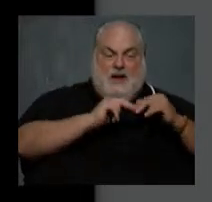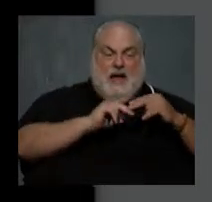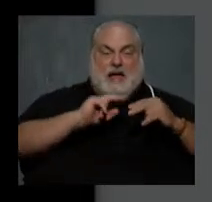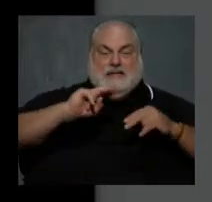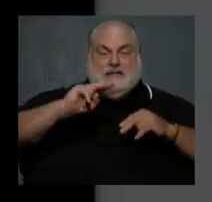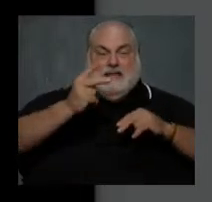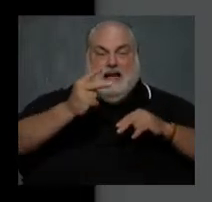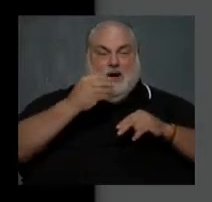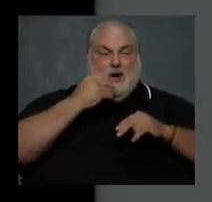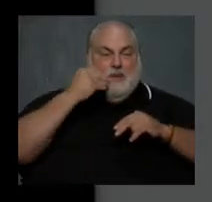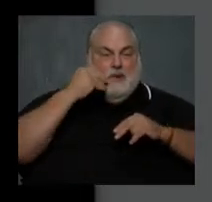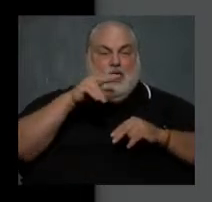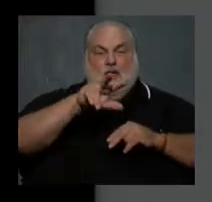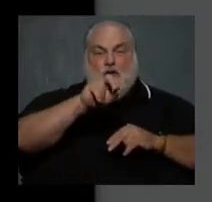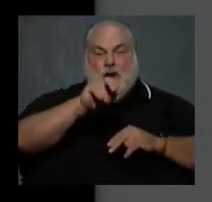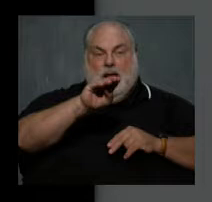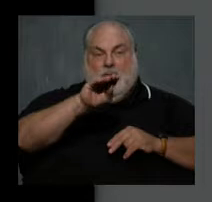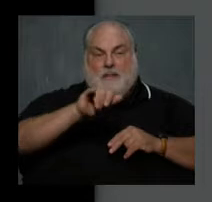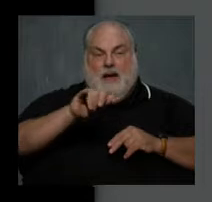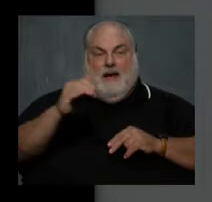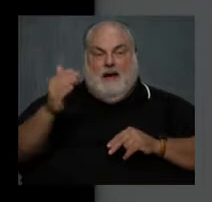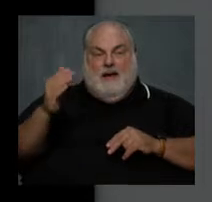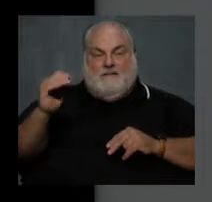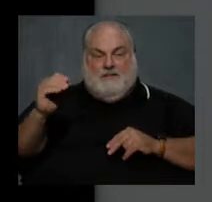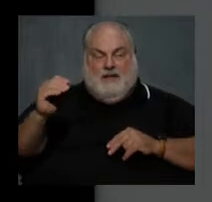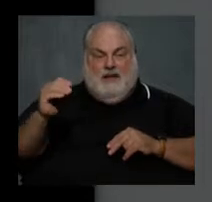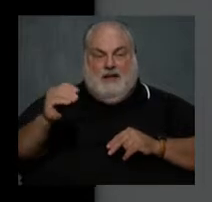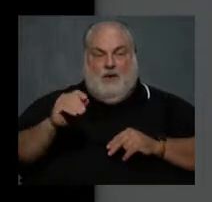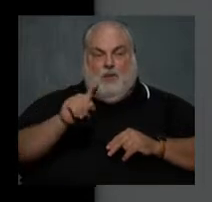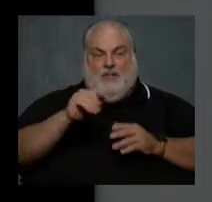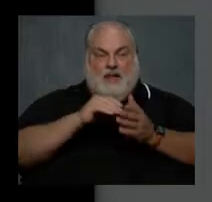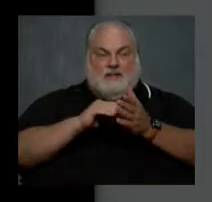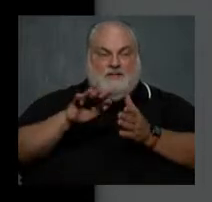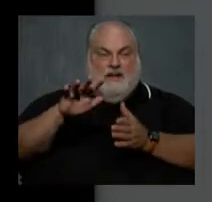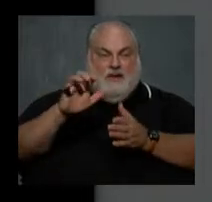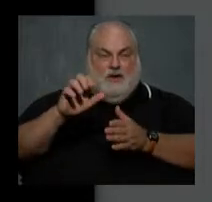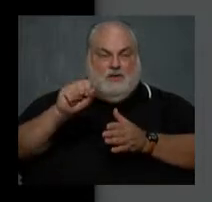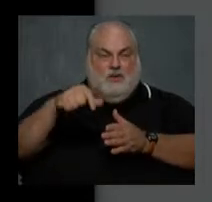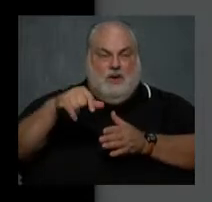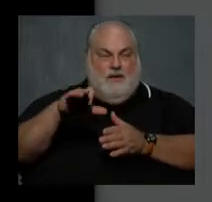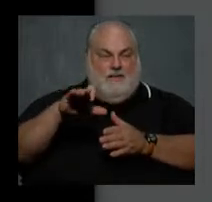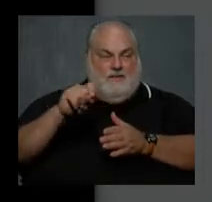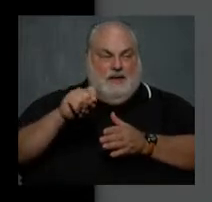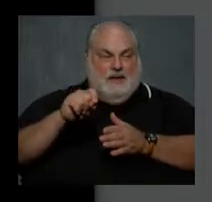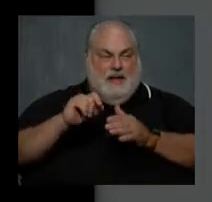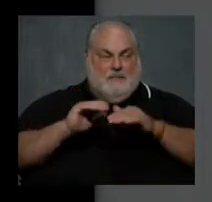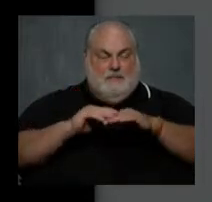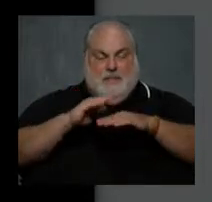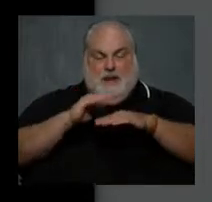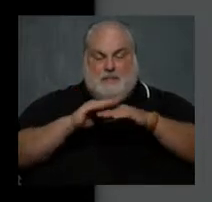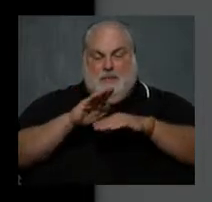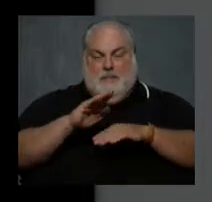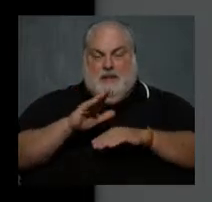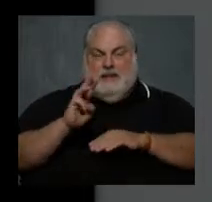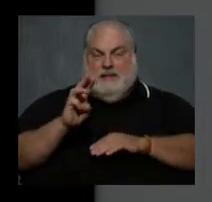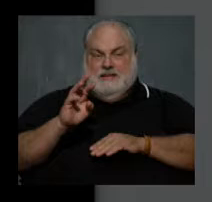proposed 30 feet by 50 feet, containing 1,500 square feet of floor area. The home is proposed with a minimum of